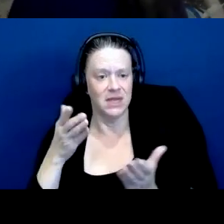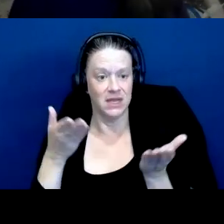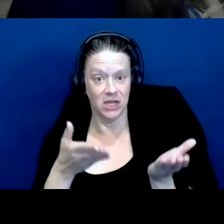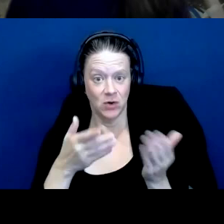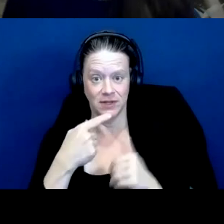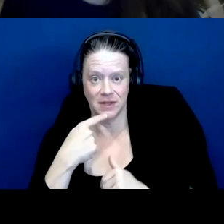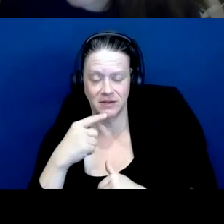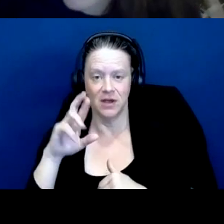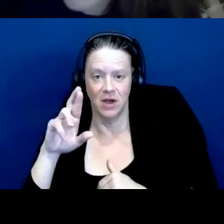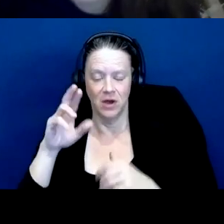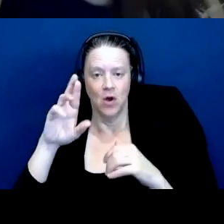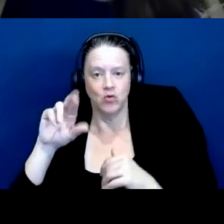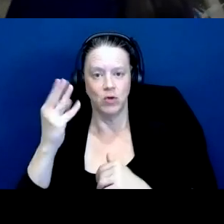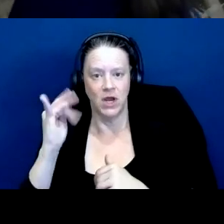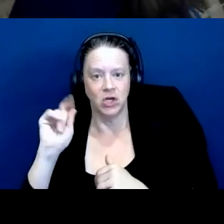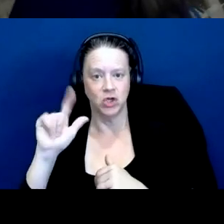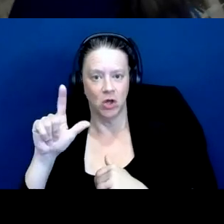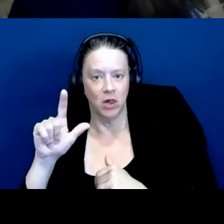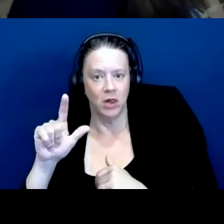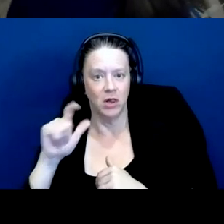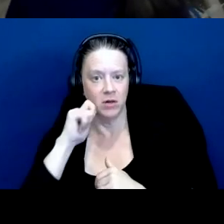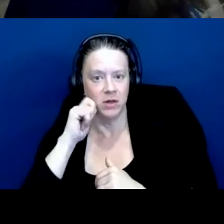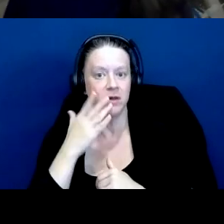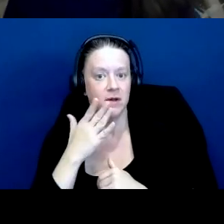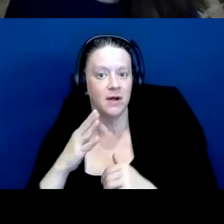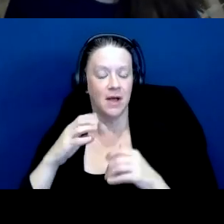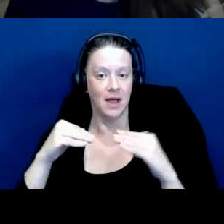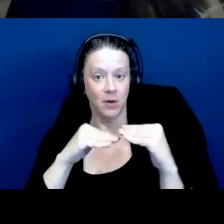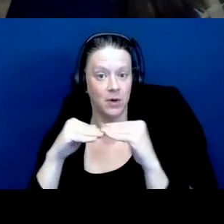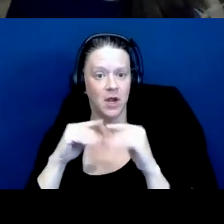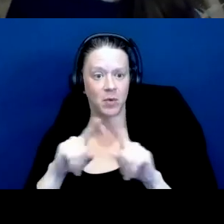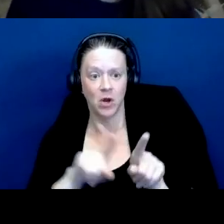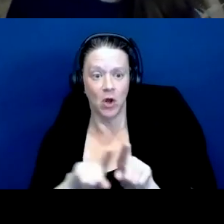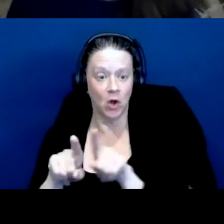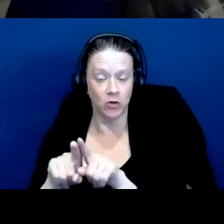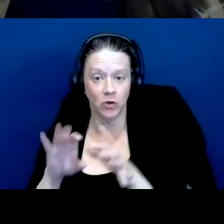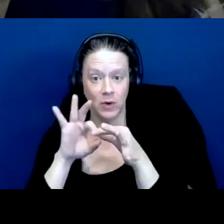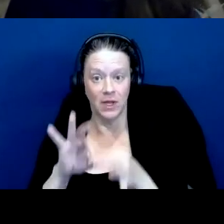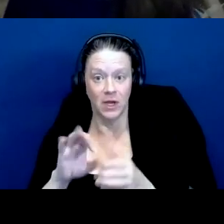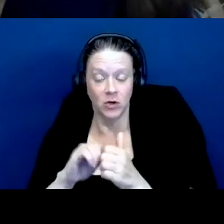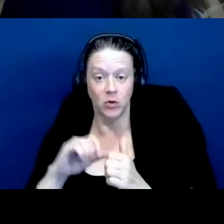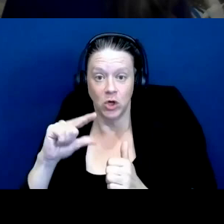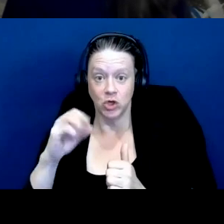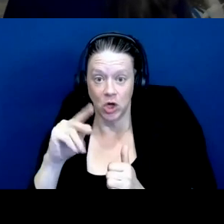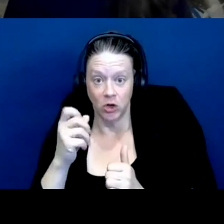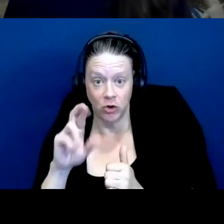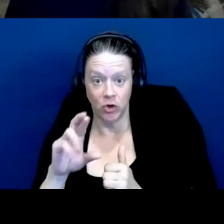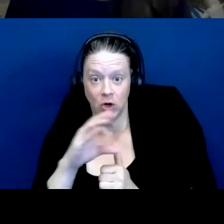equity around abilities and equity around gender and sexuality and equity in